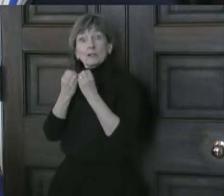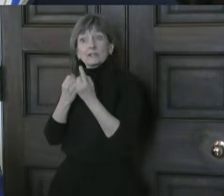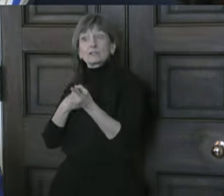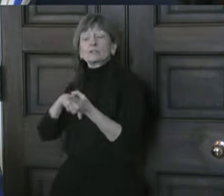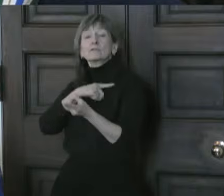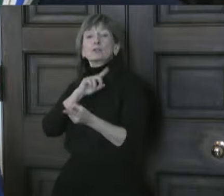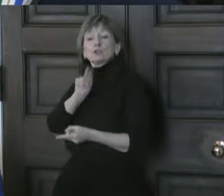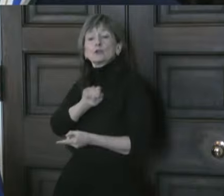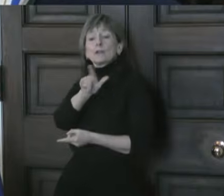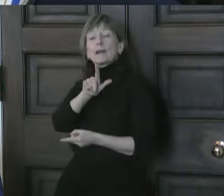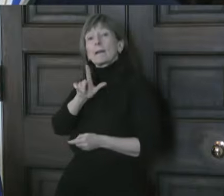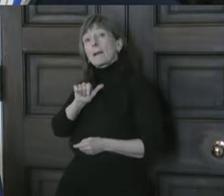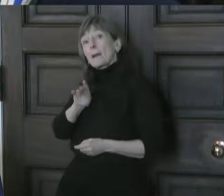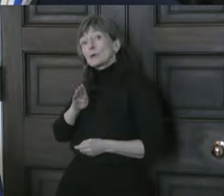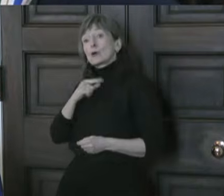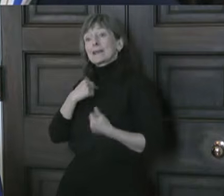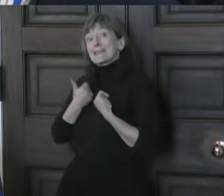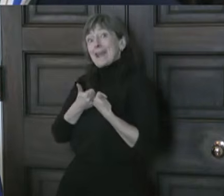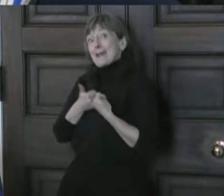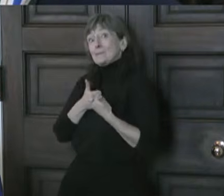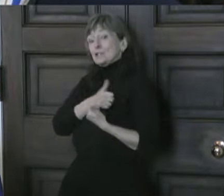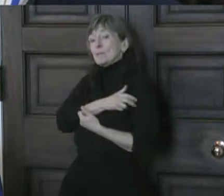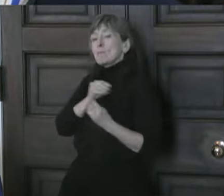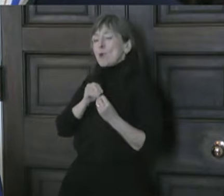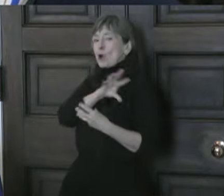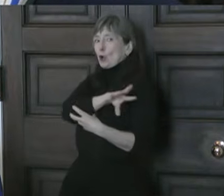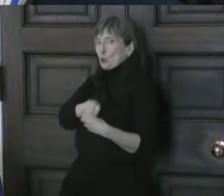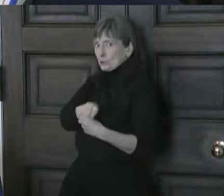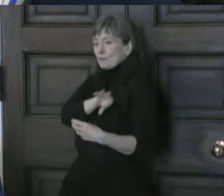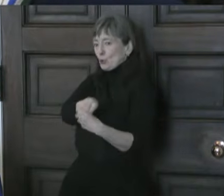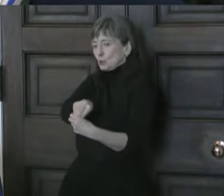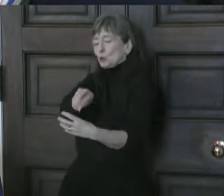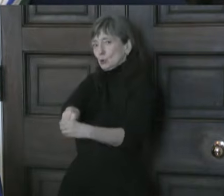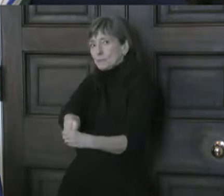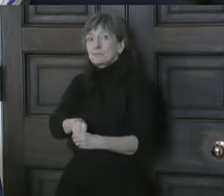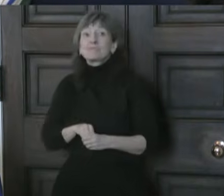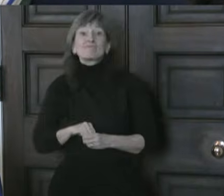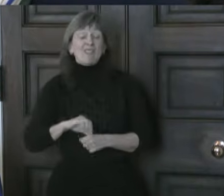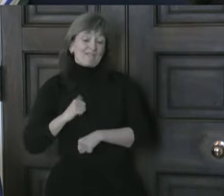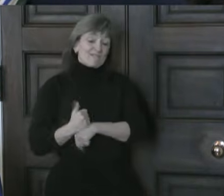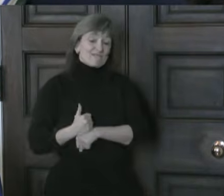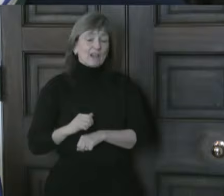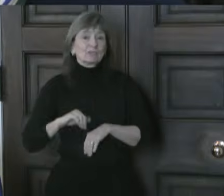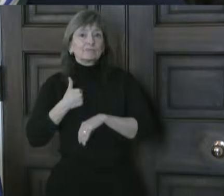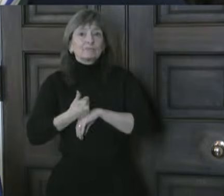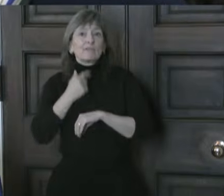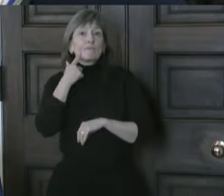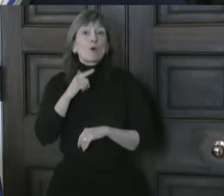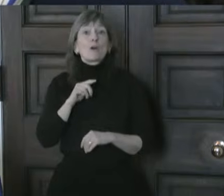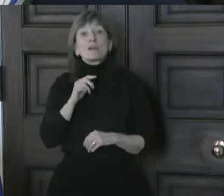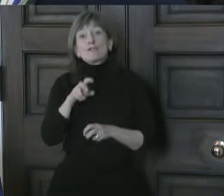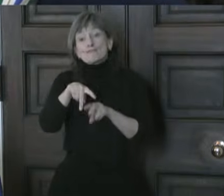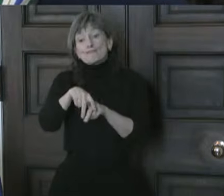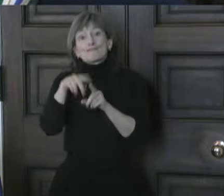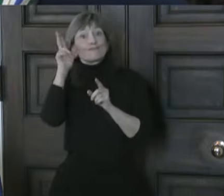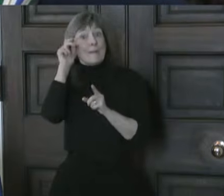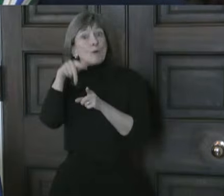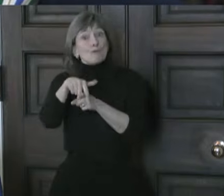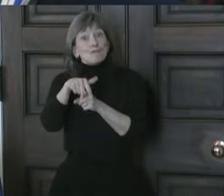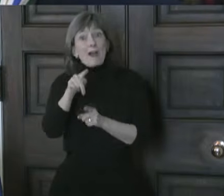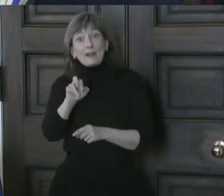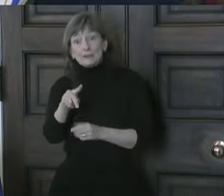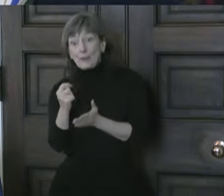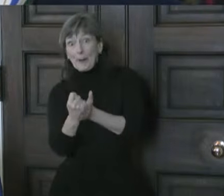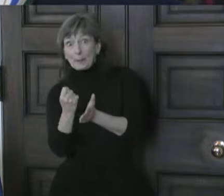the Newfoundland and Labrador Games inclusive. As a founding member of Rainbow Riders, Therapeutic Riding